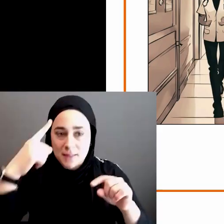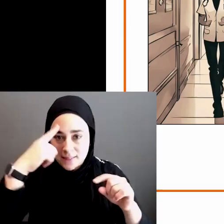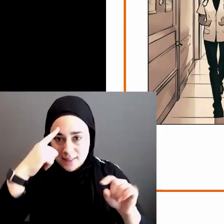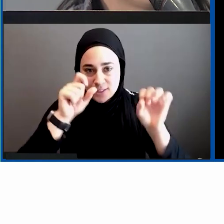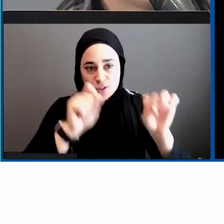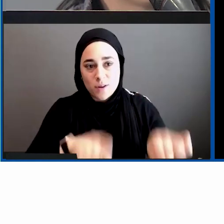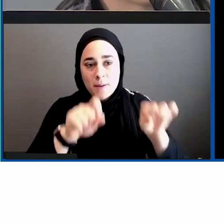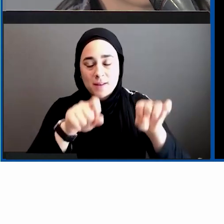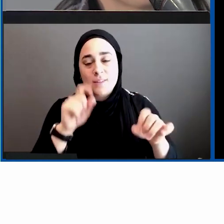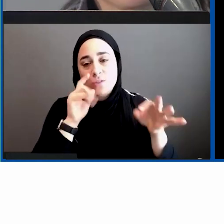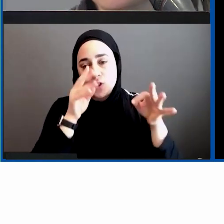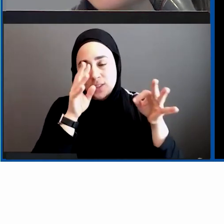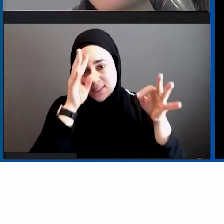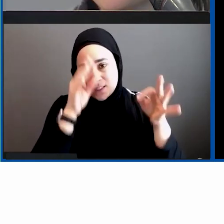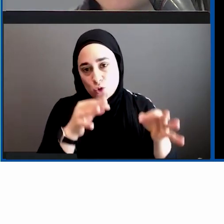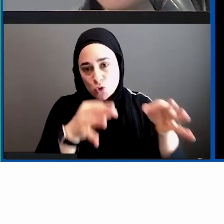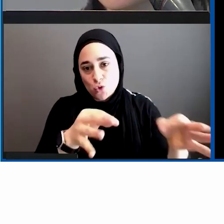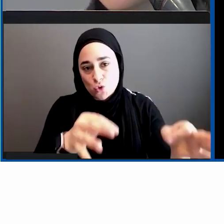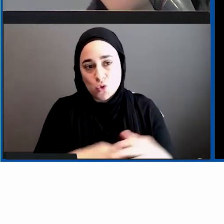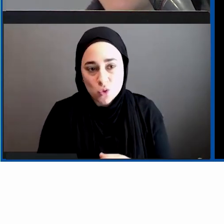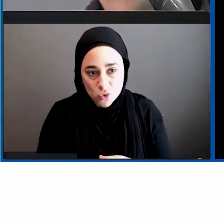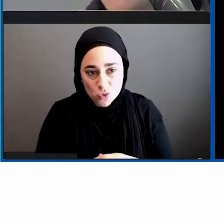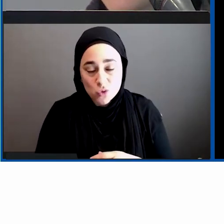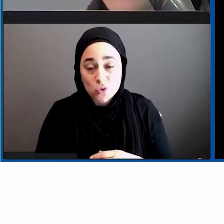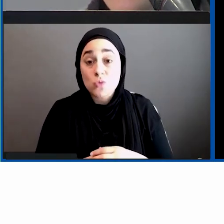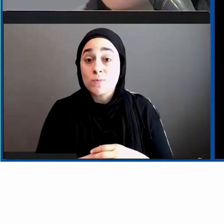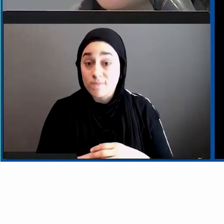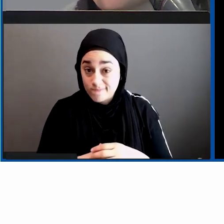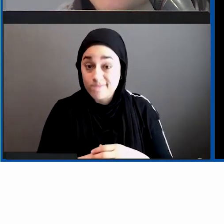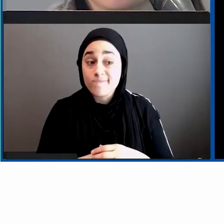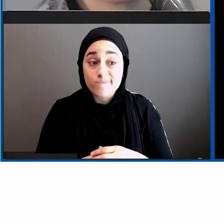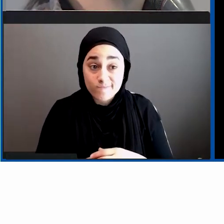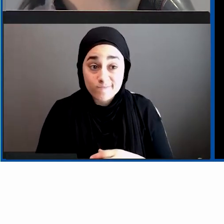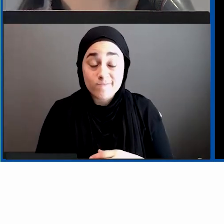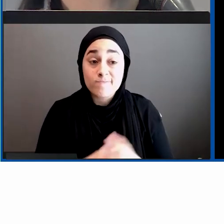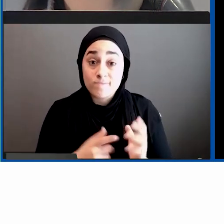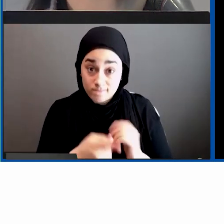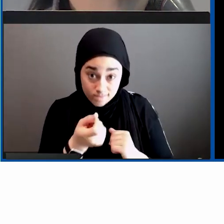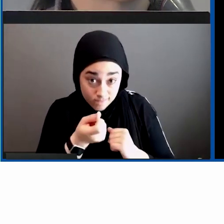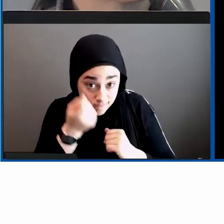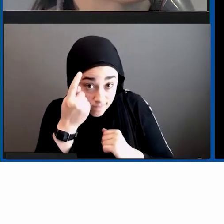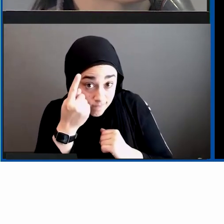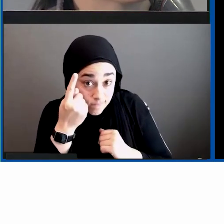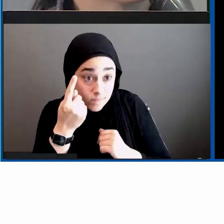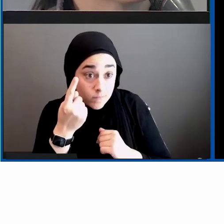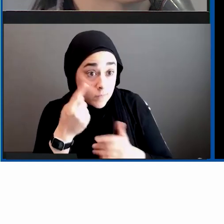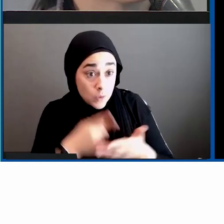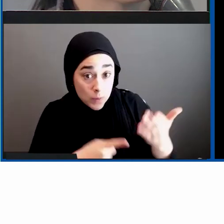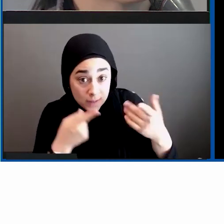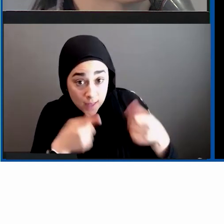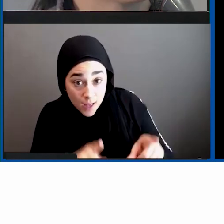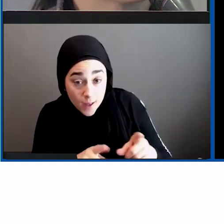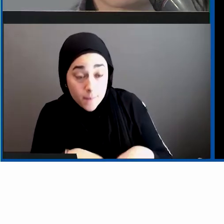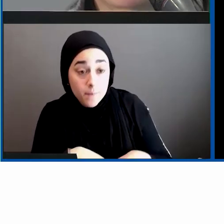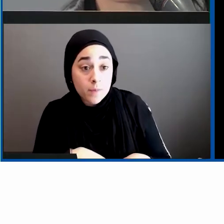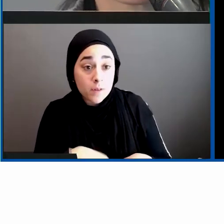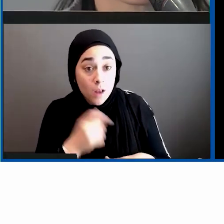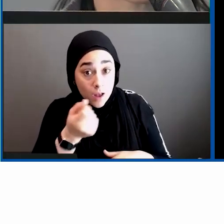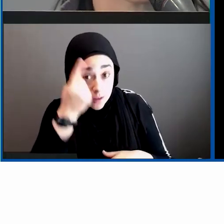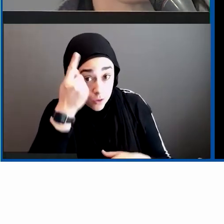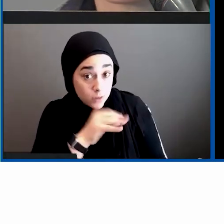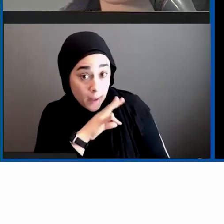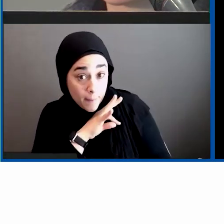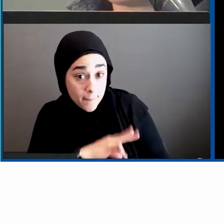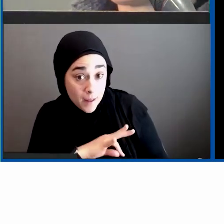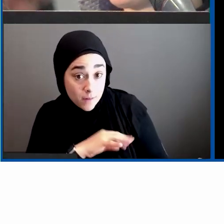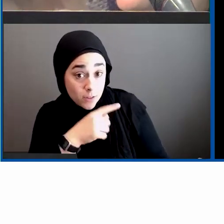decision making. So those considerations are exactly that. Do they understand what's going on? Do they understand the benefits